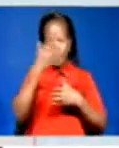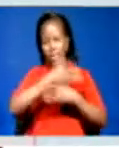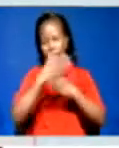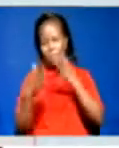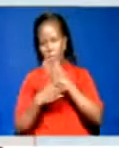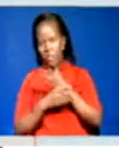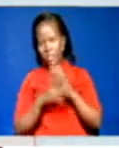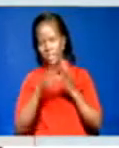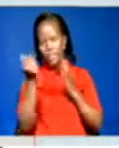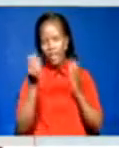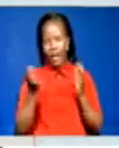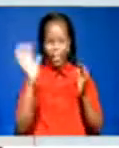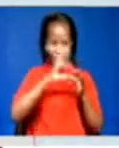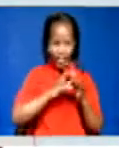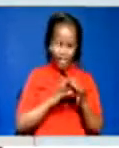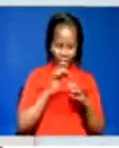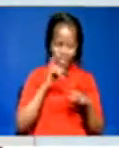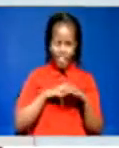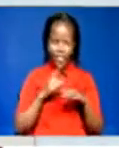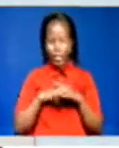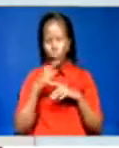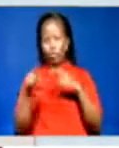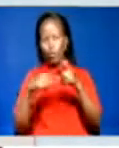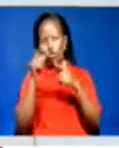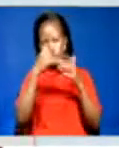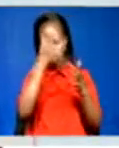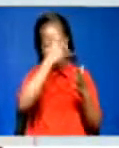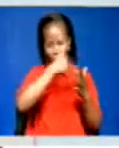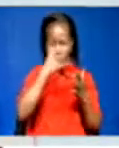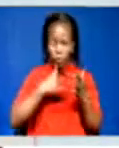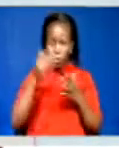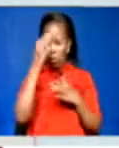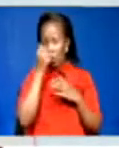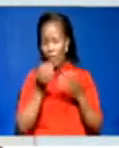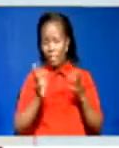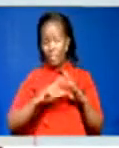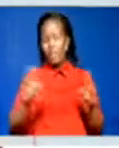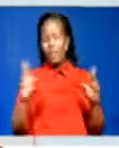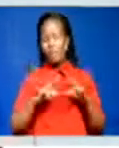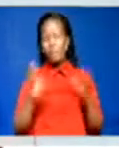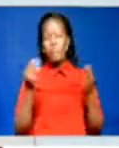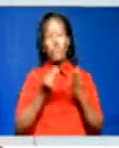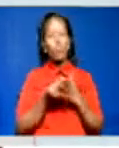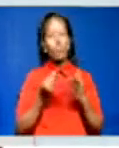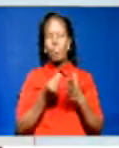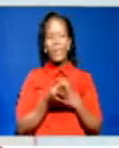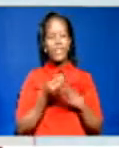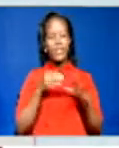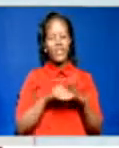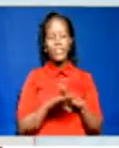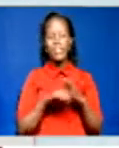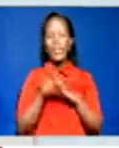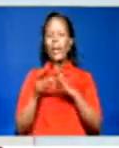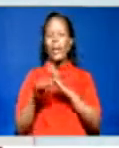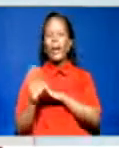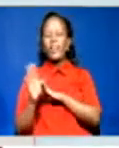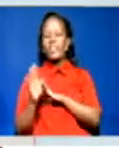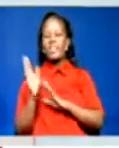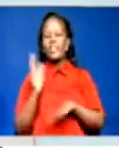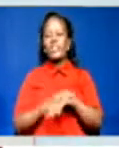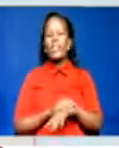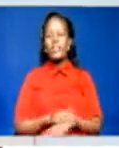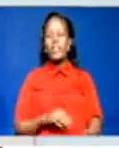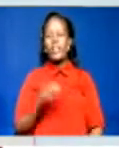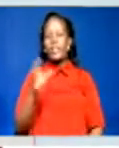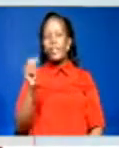the interior design. Because of the availability of funds, they cannot be able to access 5 million at once, but they can be able to